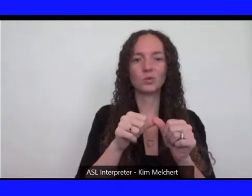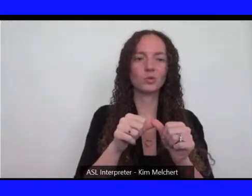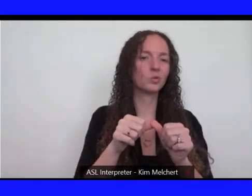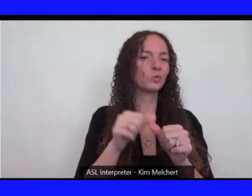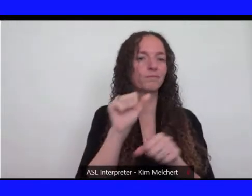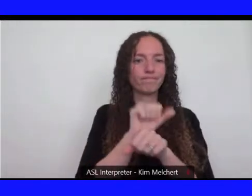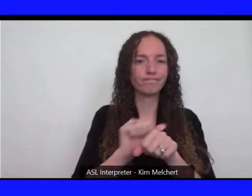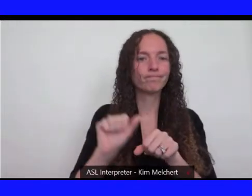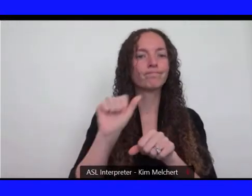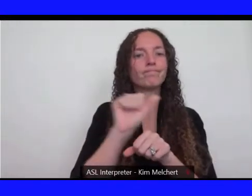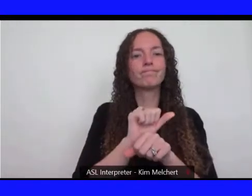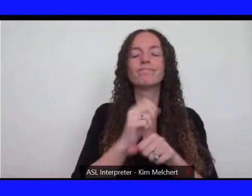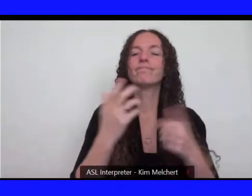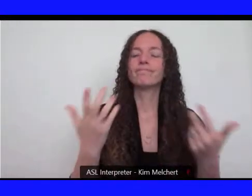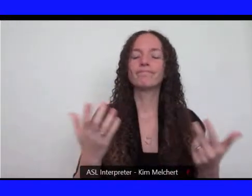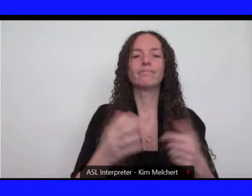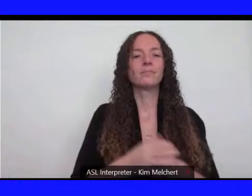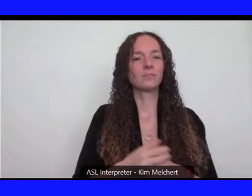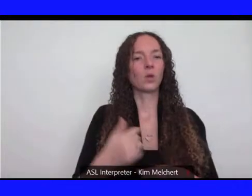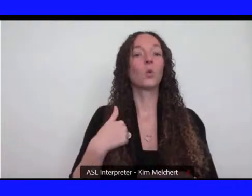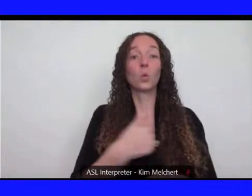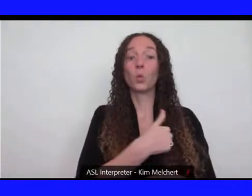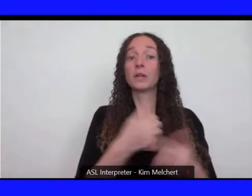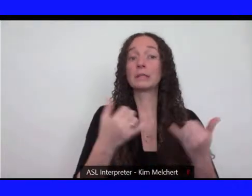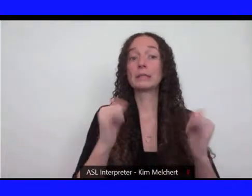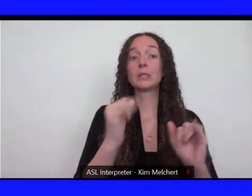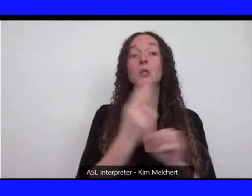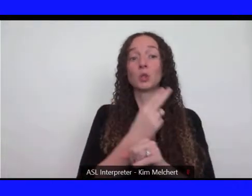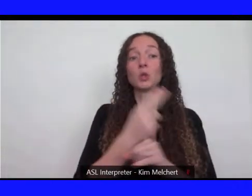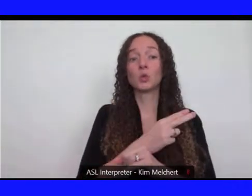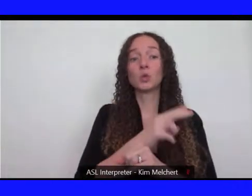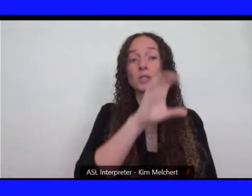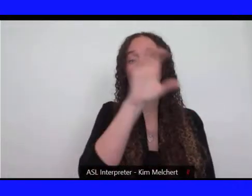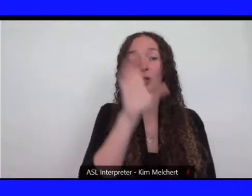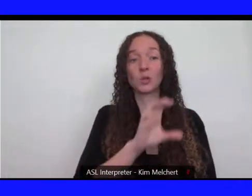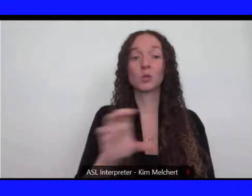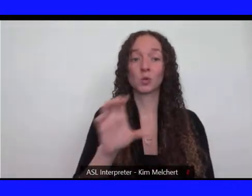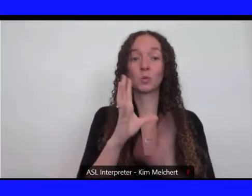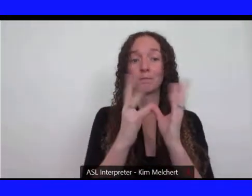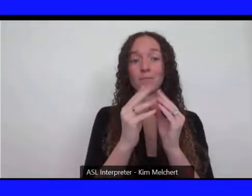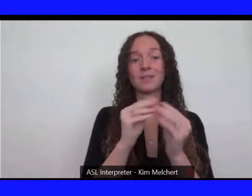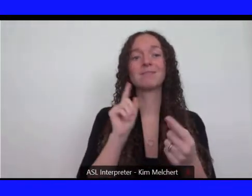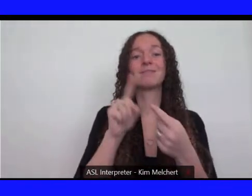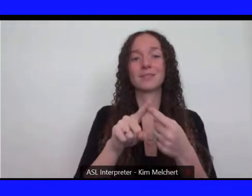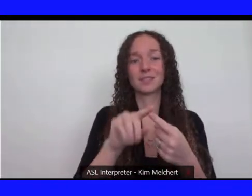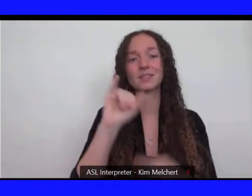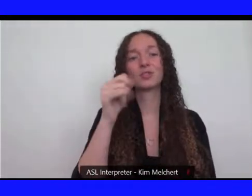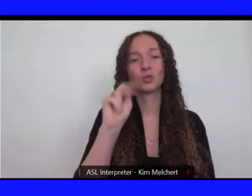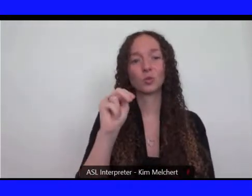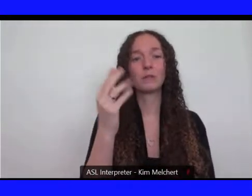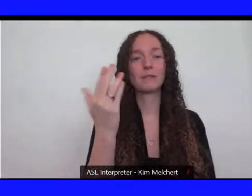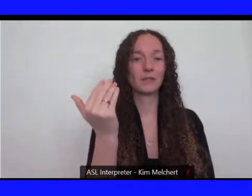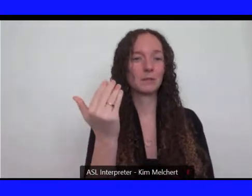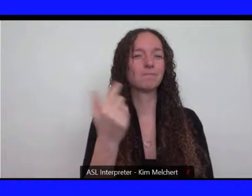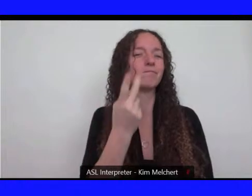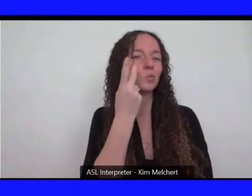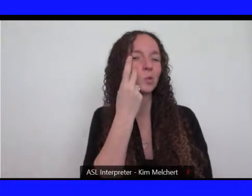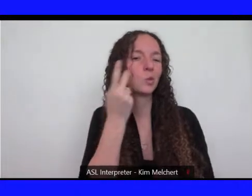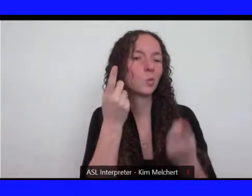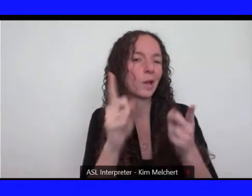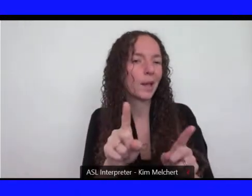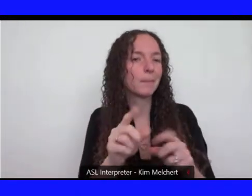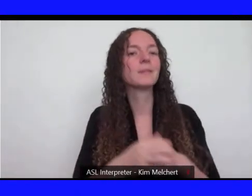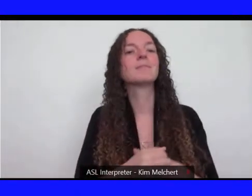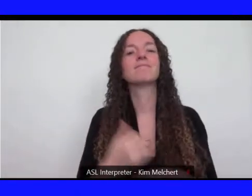to the legislature. And then on the city side, it's also a very exciting time. We have a new mayor, we have a new deputy mayor, we have a